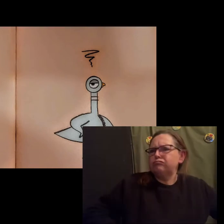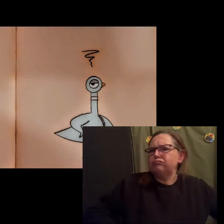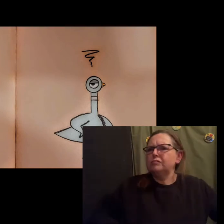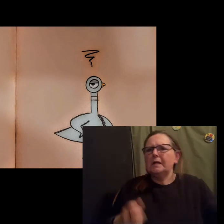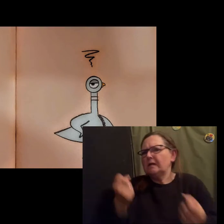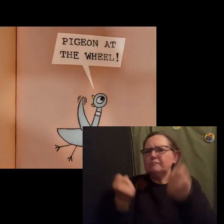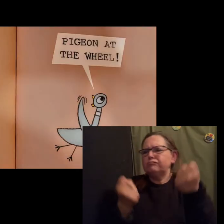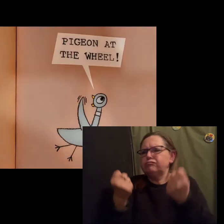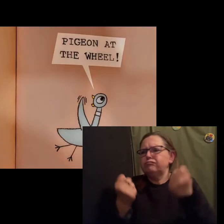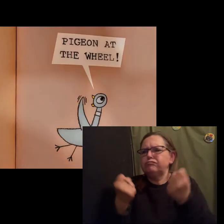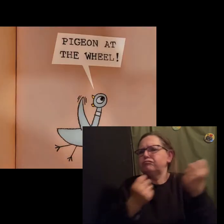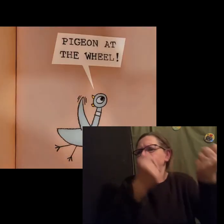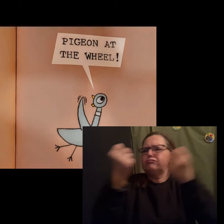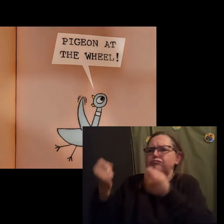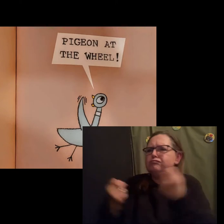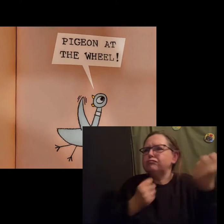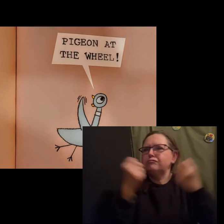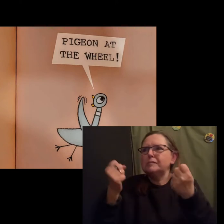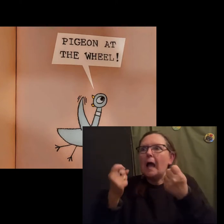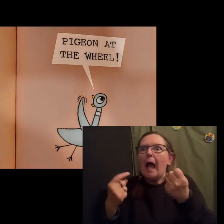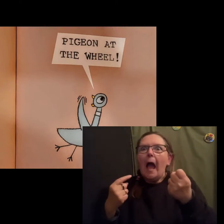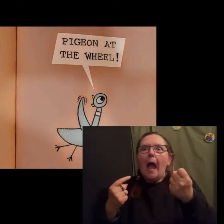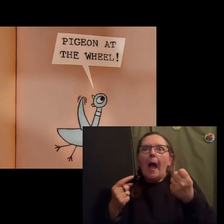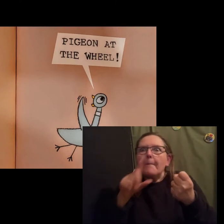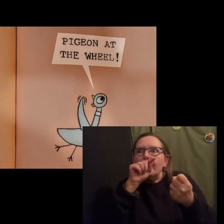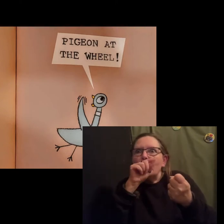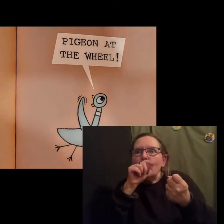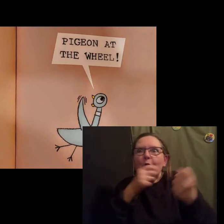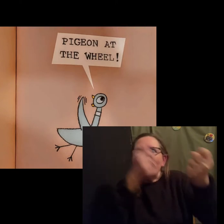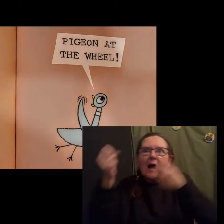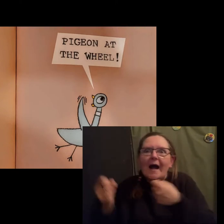Vroom, vroom, vroomy, vroom, vroom, pigeon at the wheel.